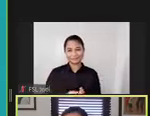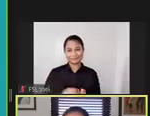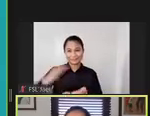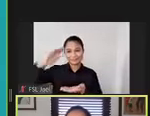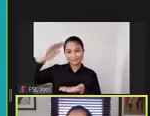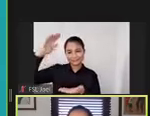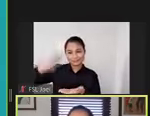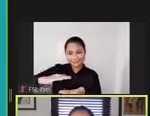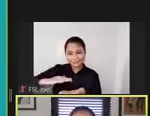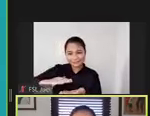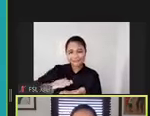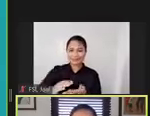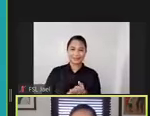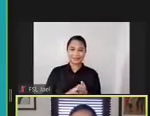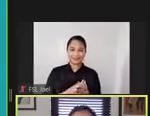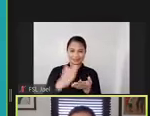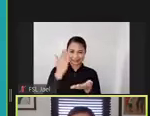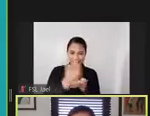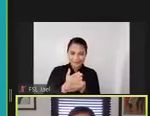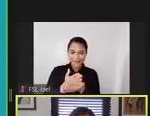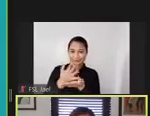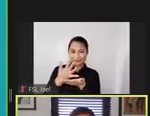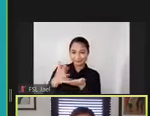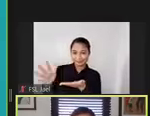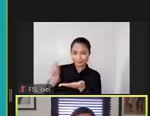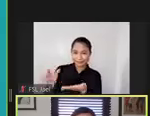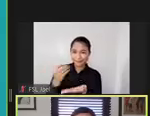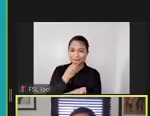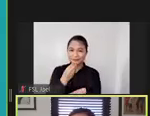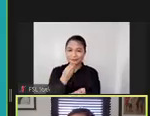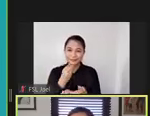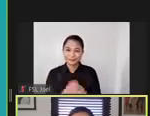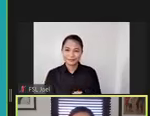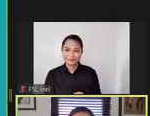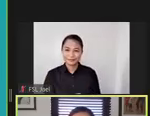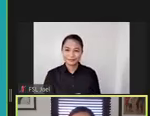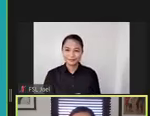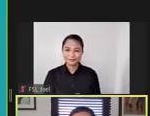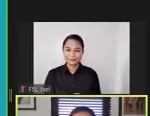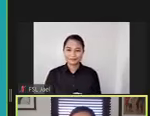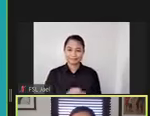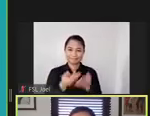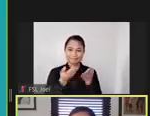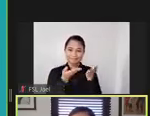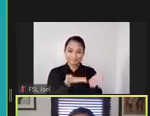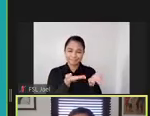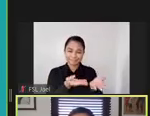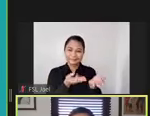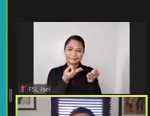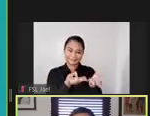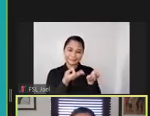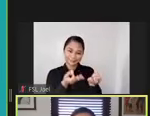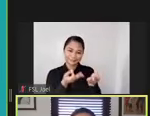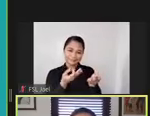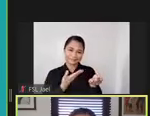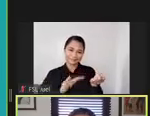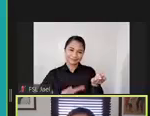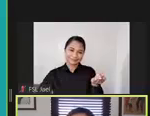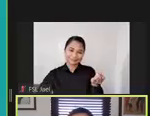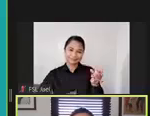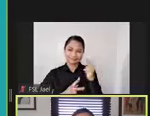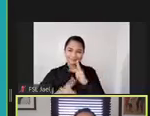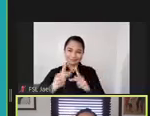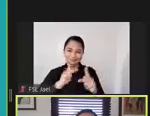are millions of in the world. We can donate food, but obviously we need to donate edible and sound food,